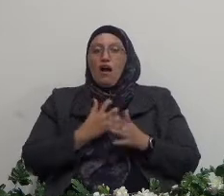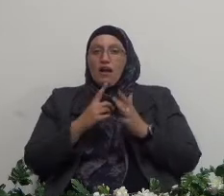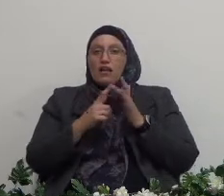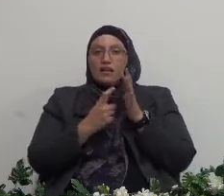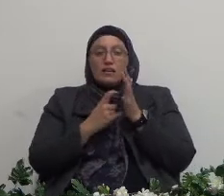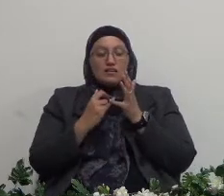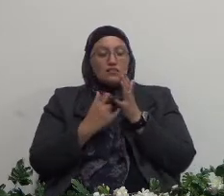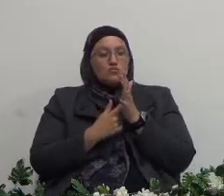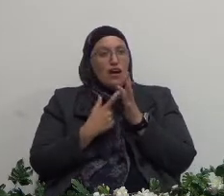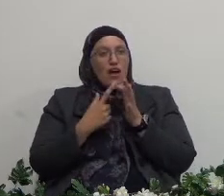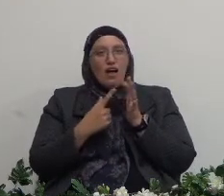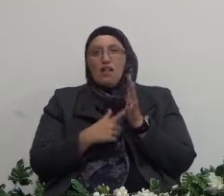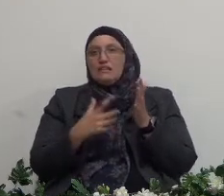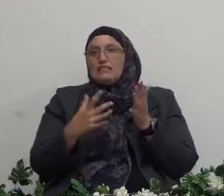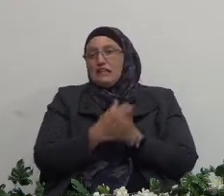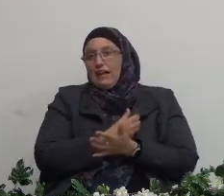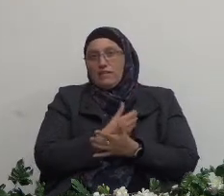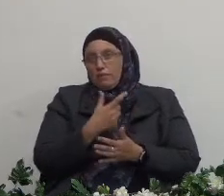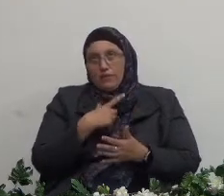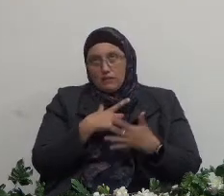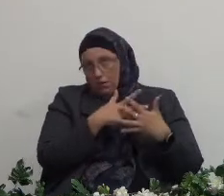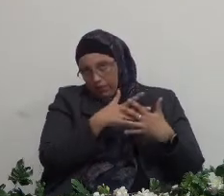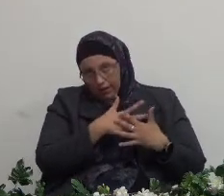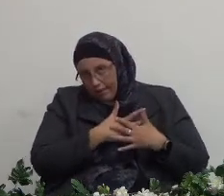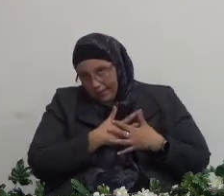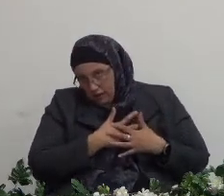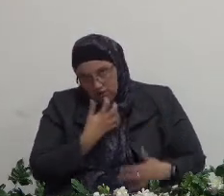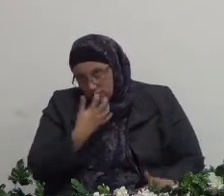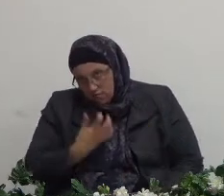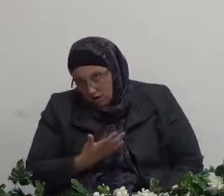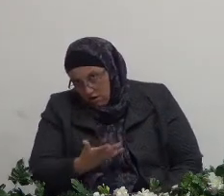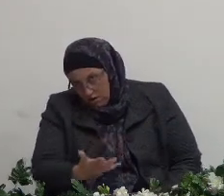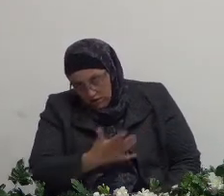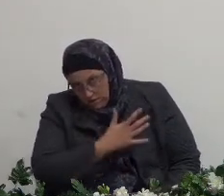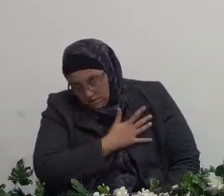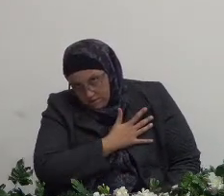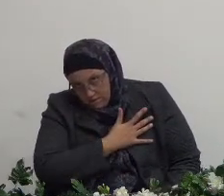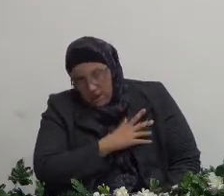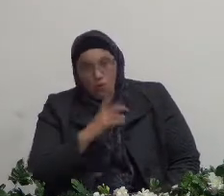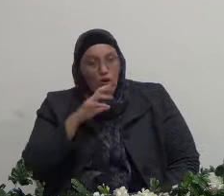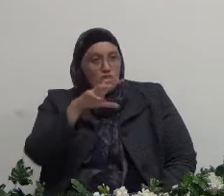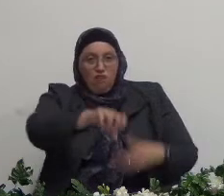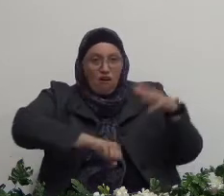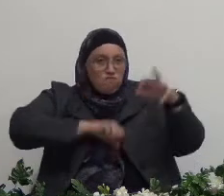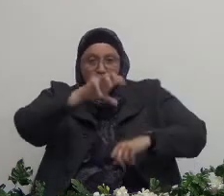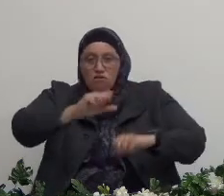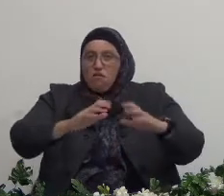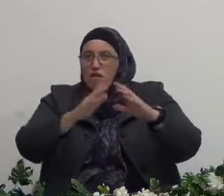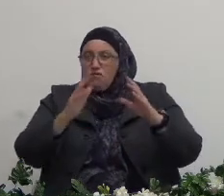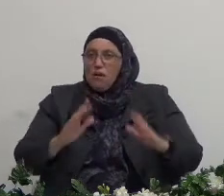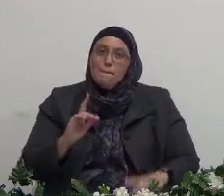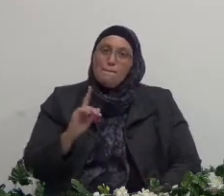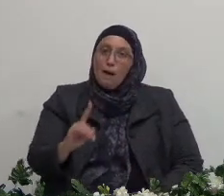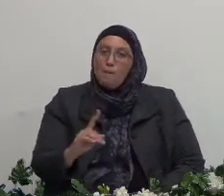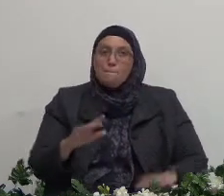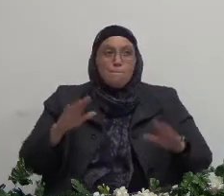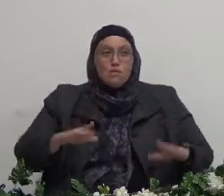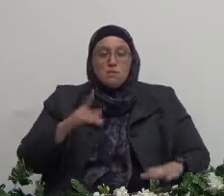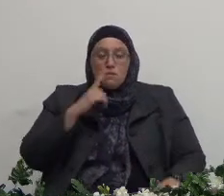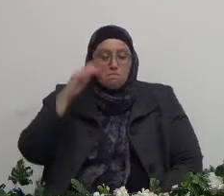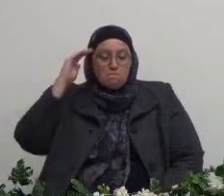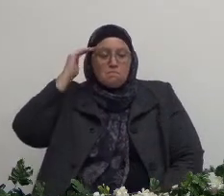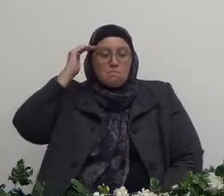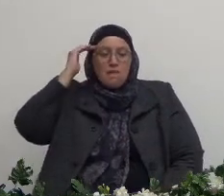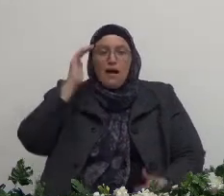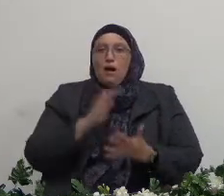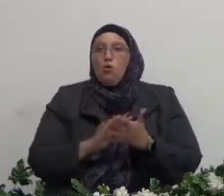America's love child and Britain's love child, they do all this. However, what keeps the Muslims standing firm, and no matter what anyone does for